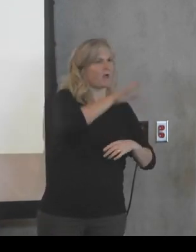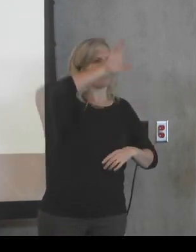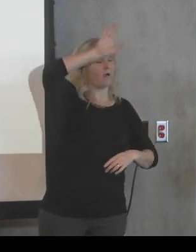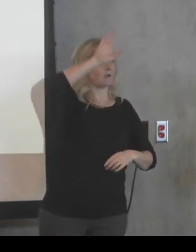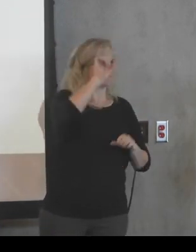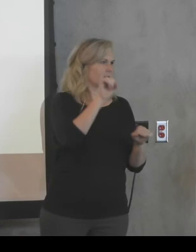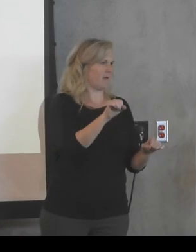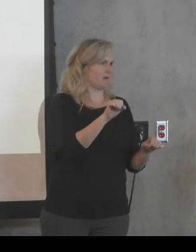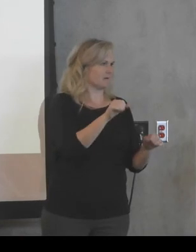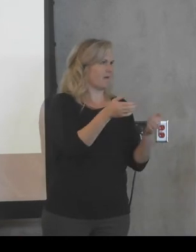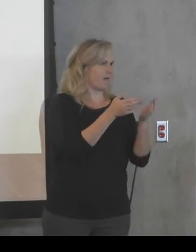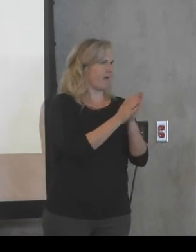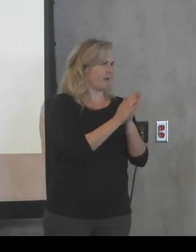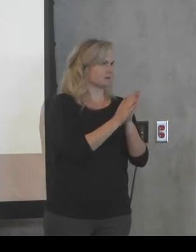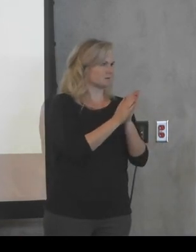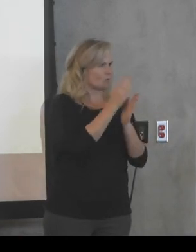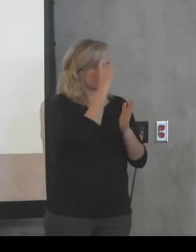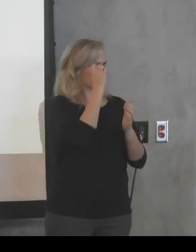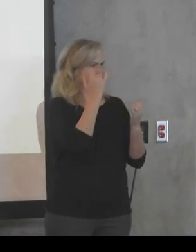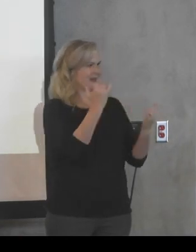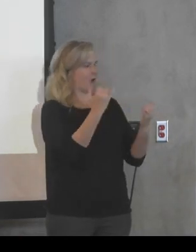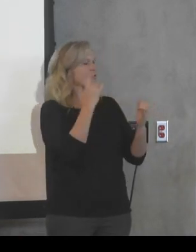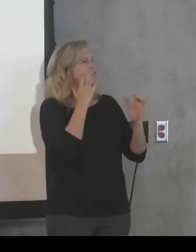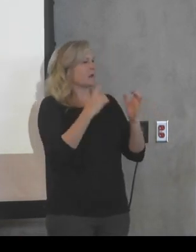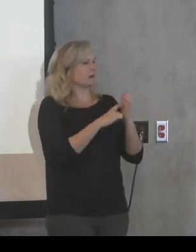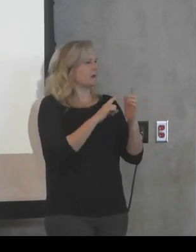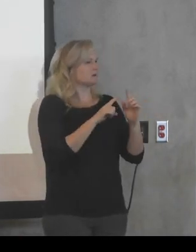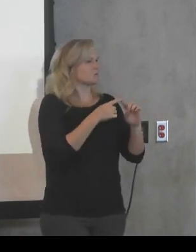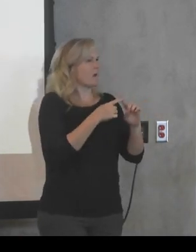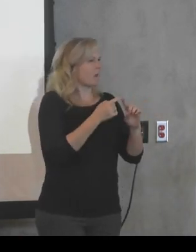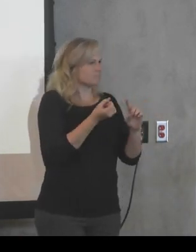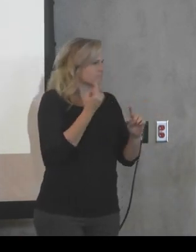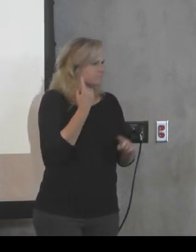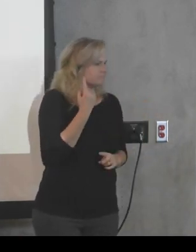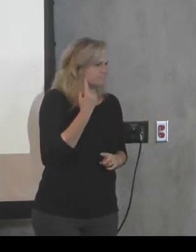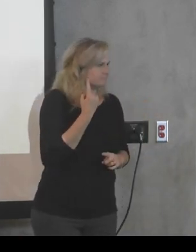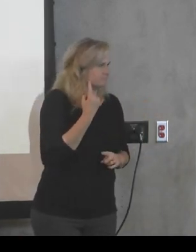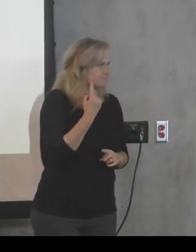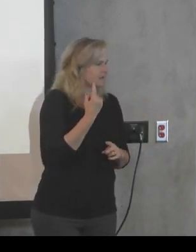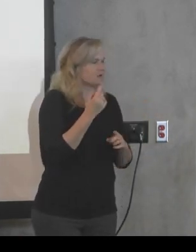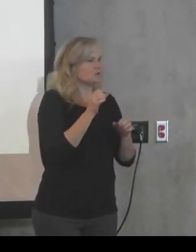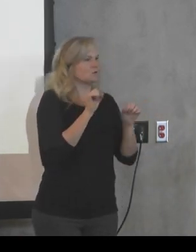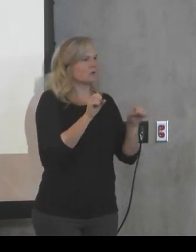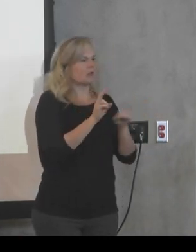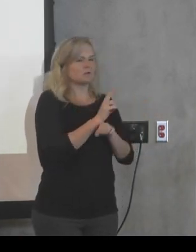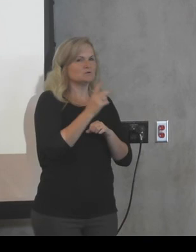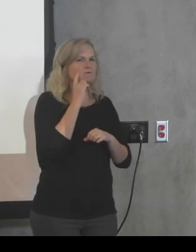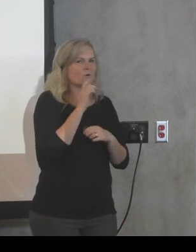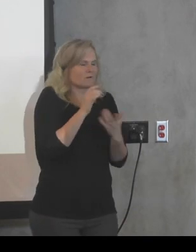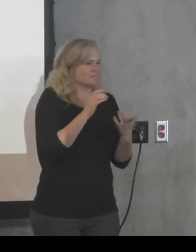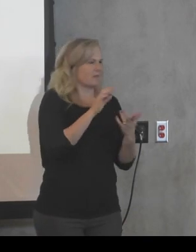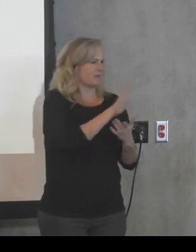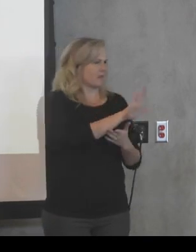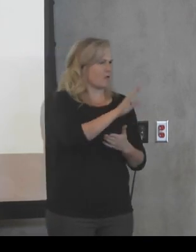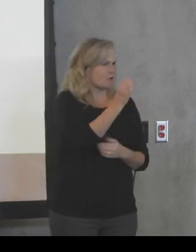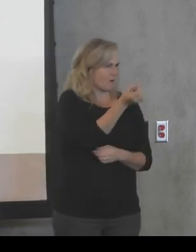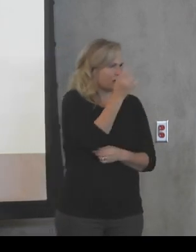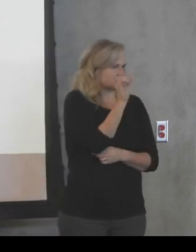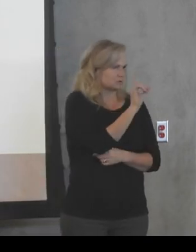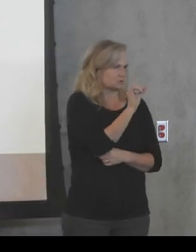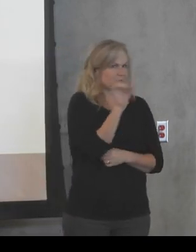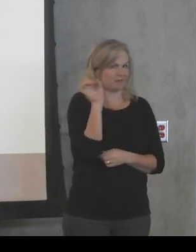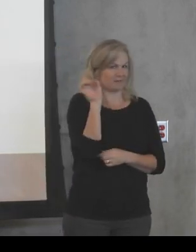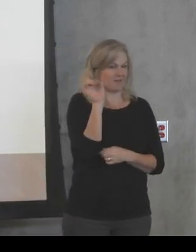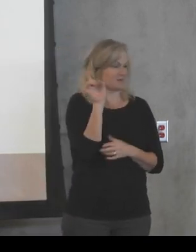able to formulate that question. It works really well for comprehension. You can use it with narratives. There's lots online about barrier